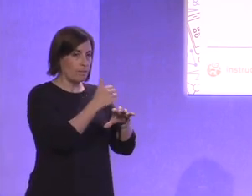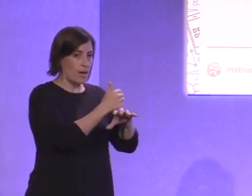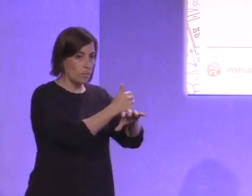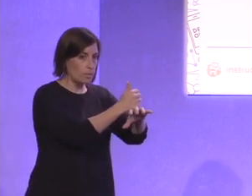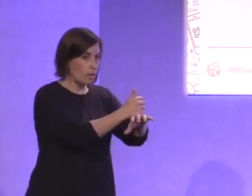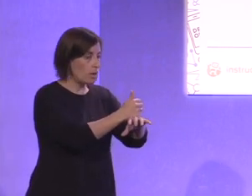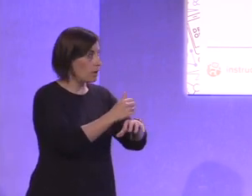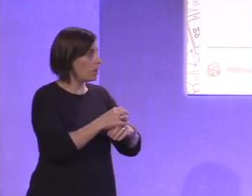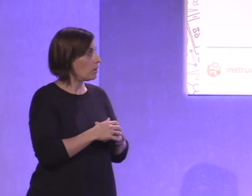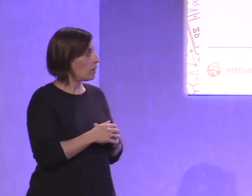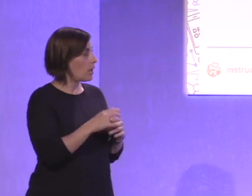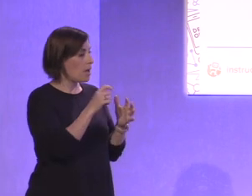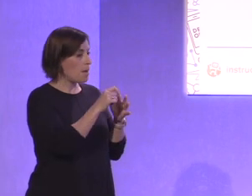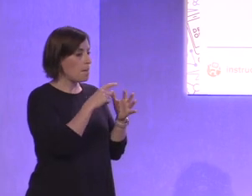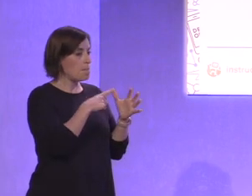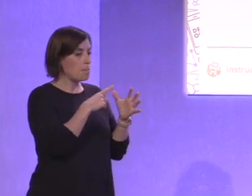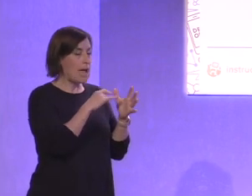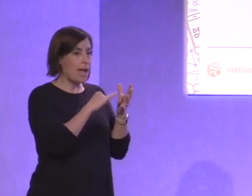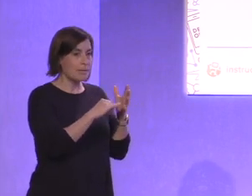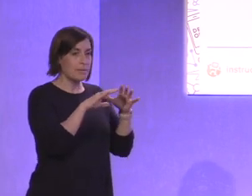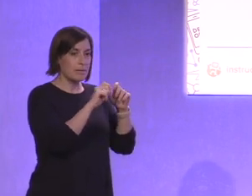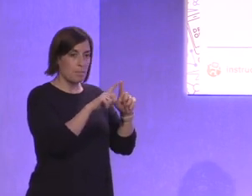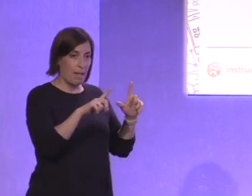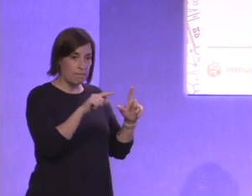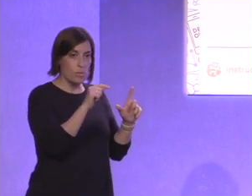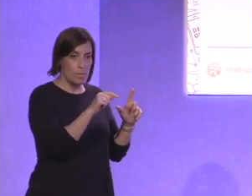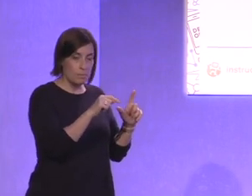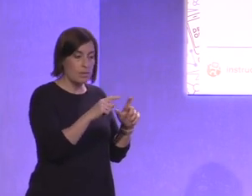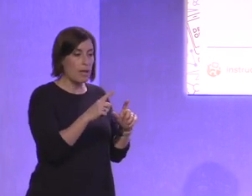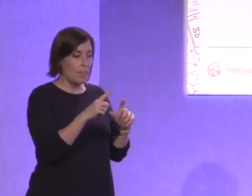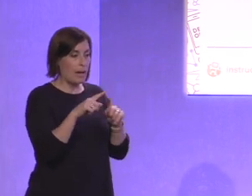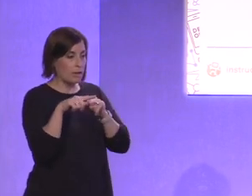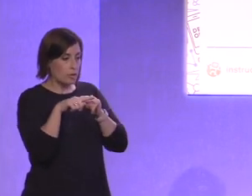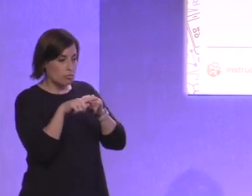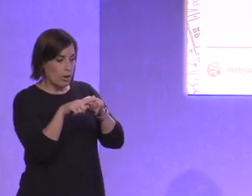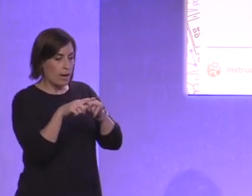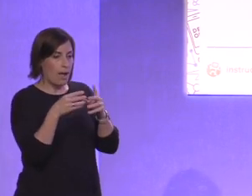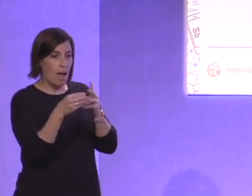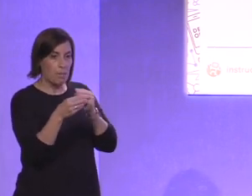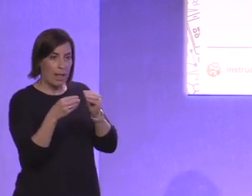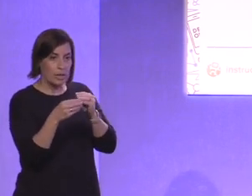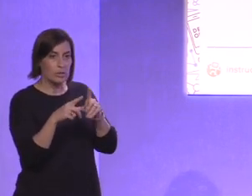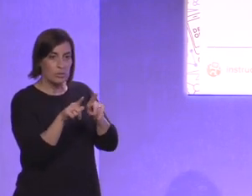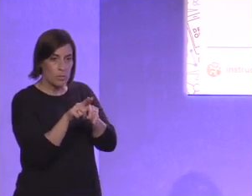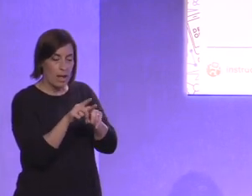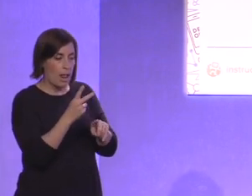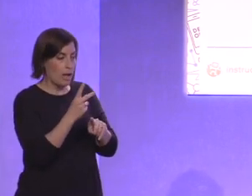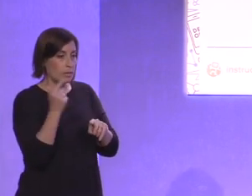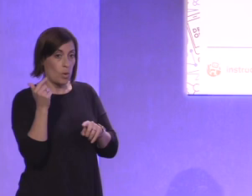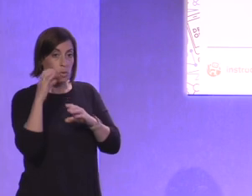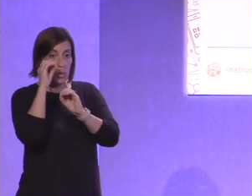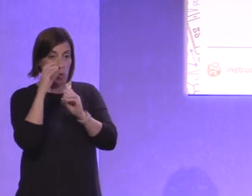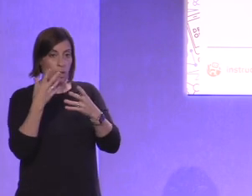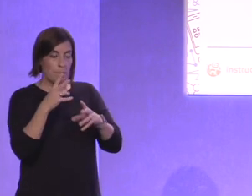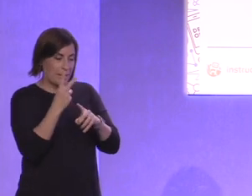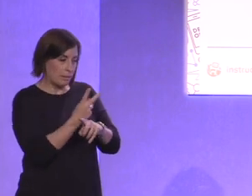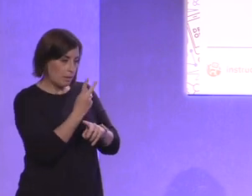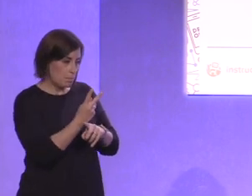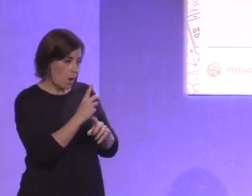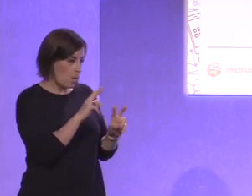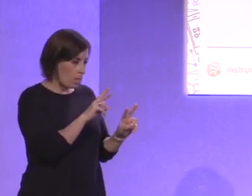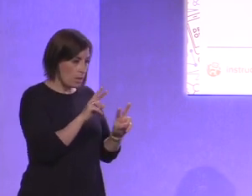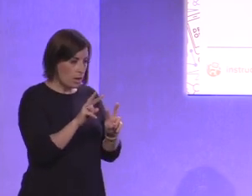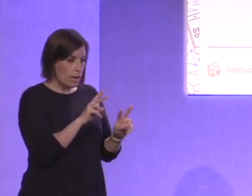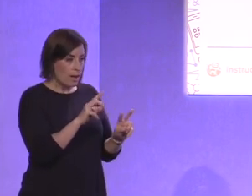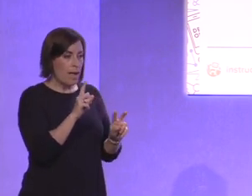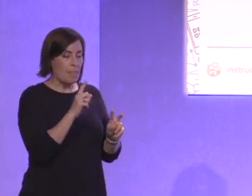PaaS platform, and then look at the tracker application itself and give us an understanding or give us a starting point. They